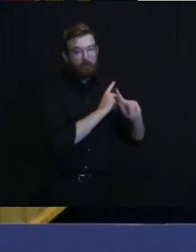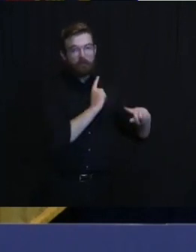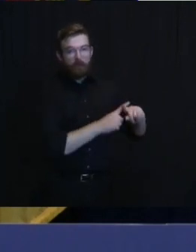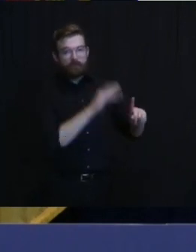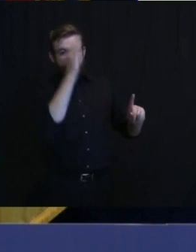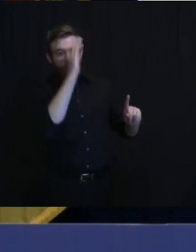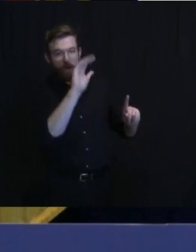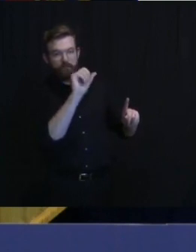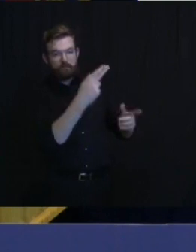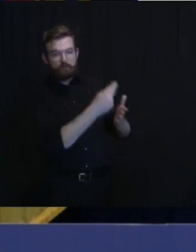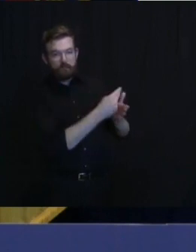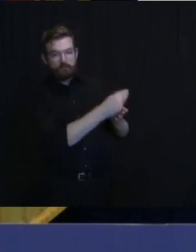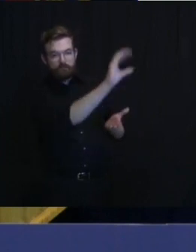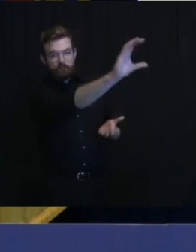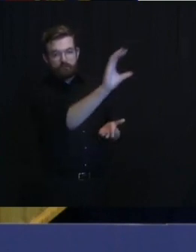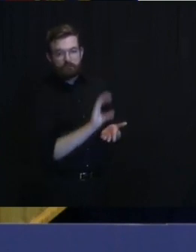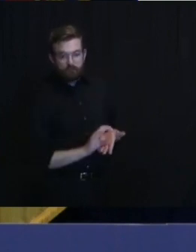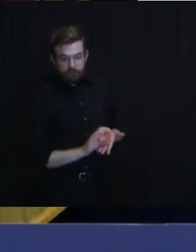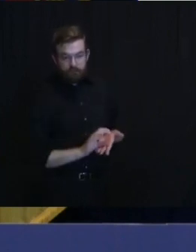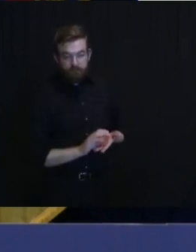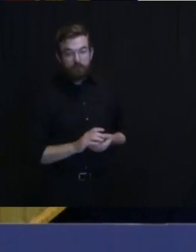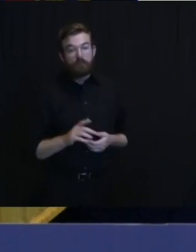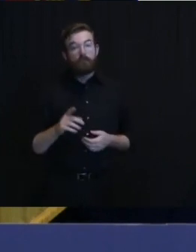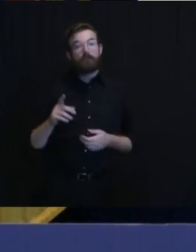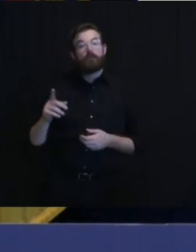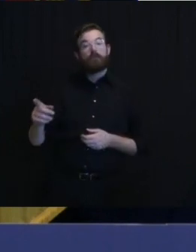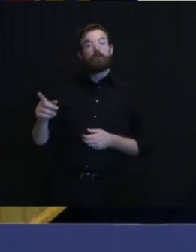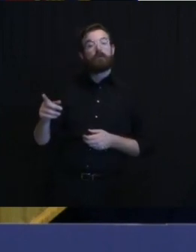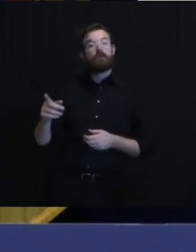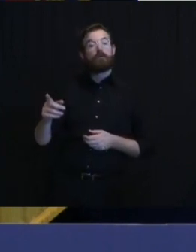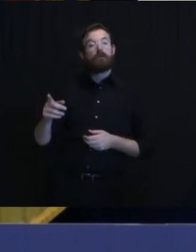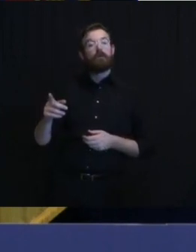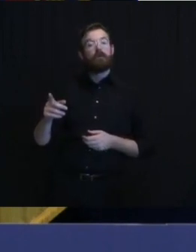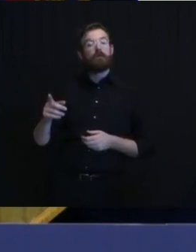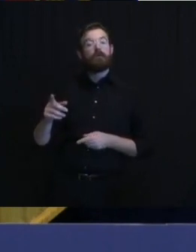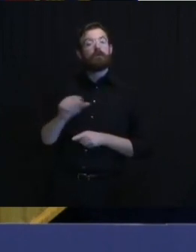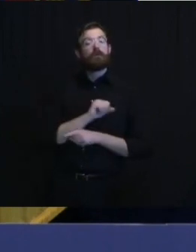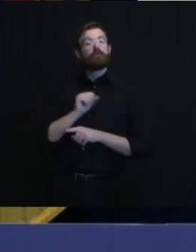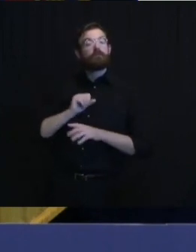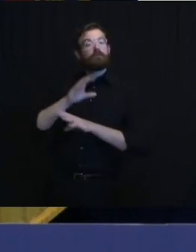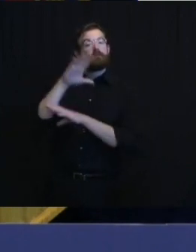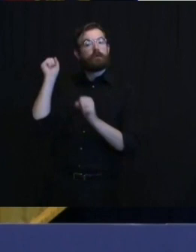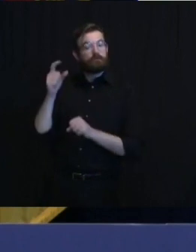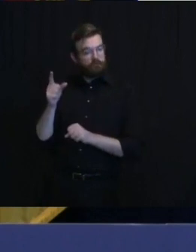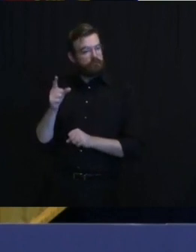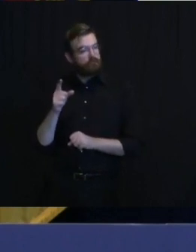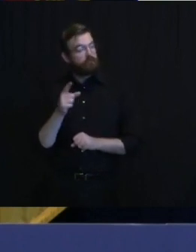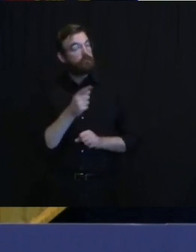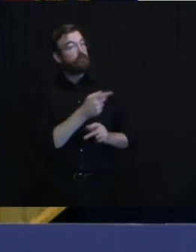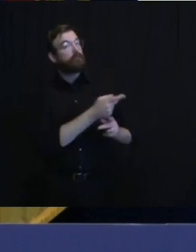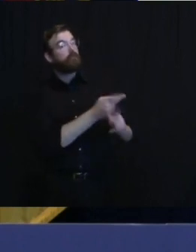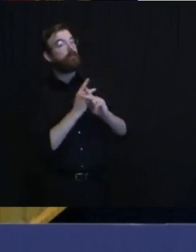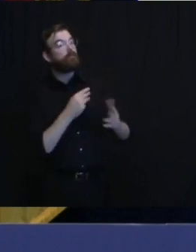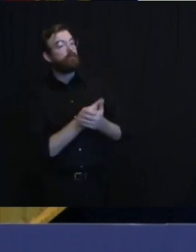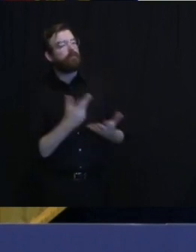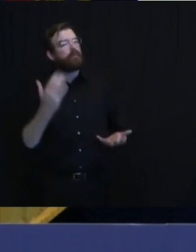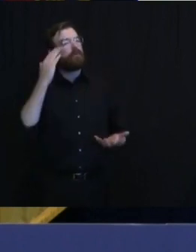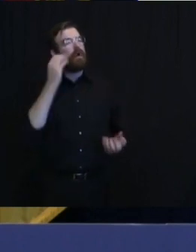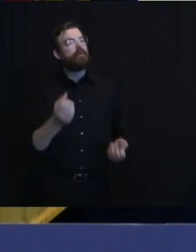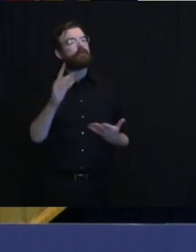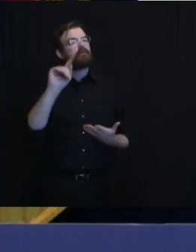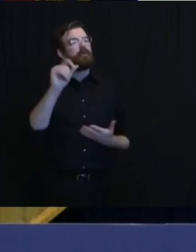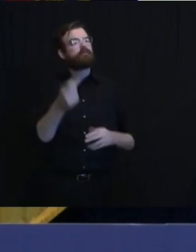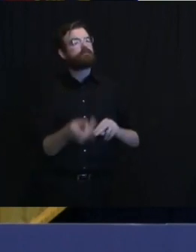you. Thank you. So the maximum is $9.9 billion, number one. It does